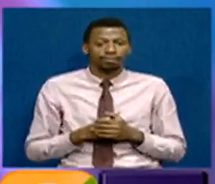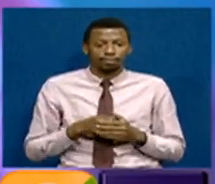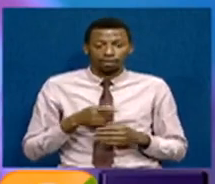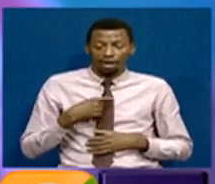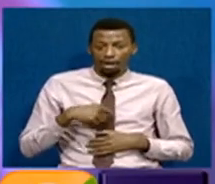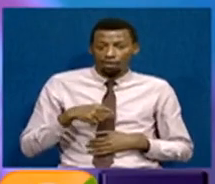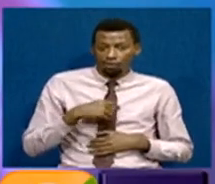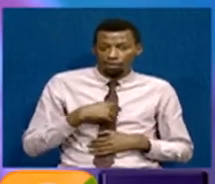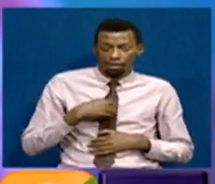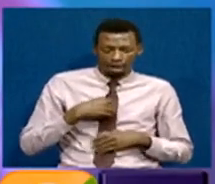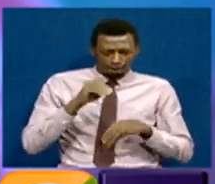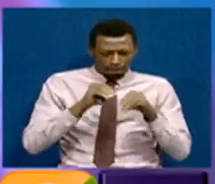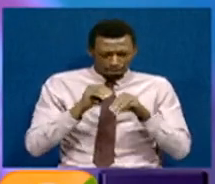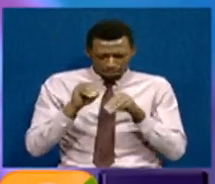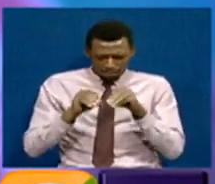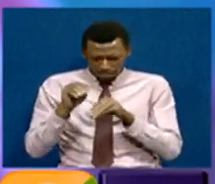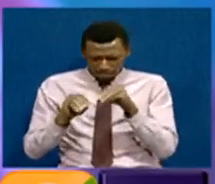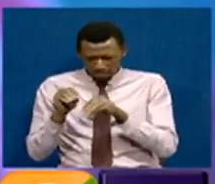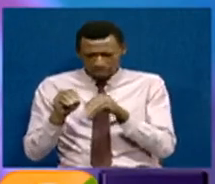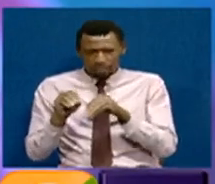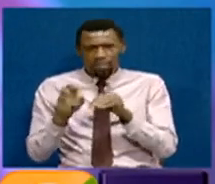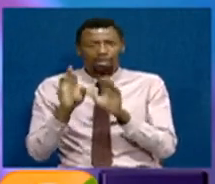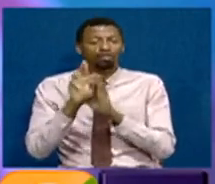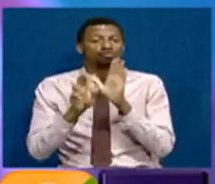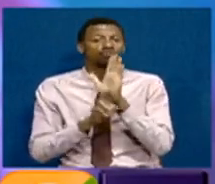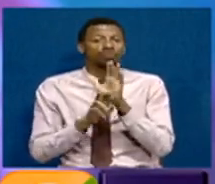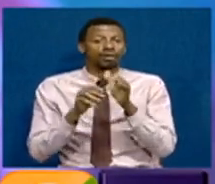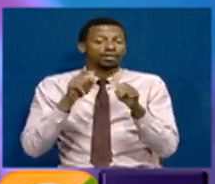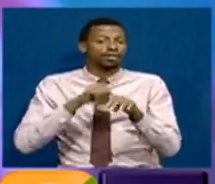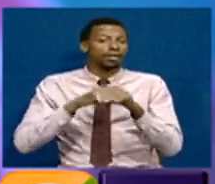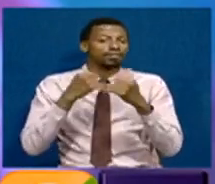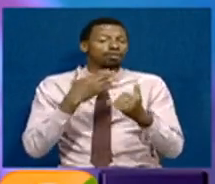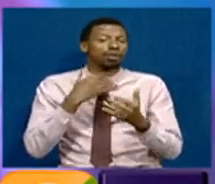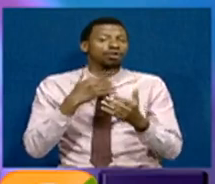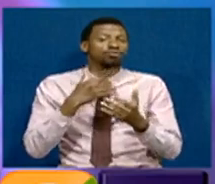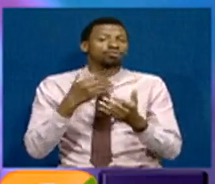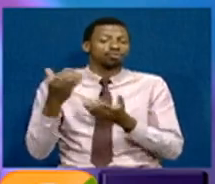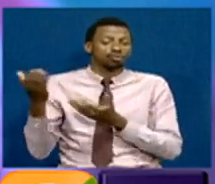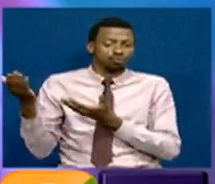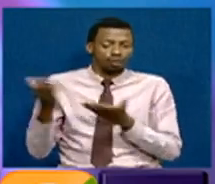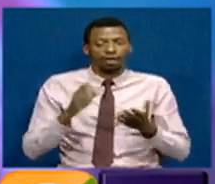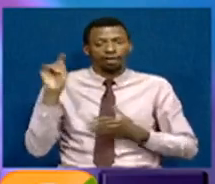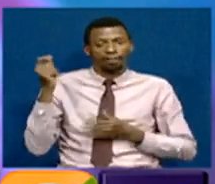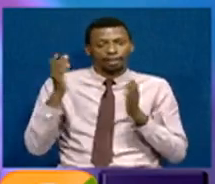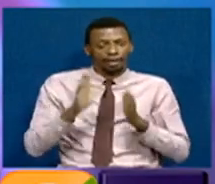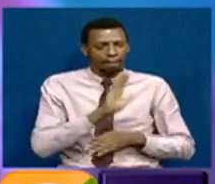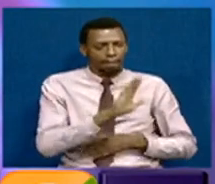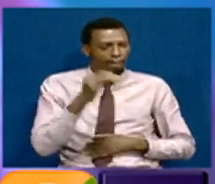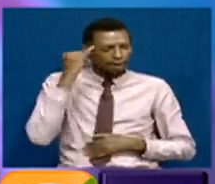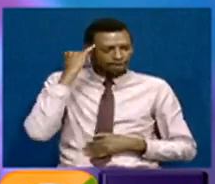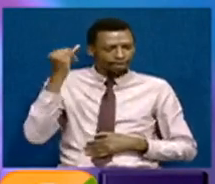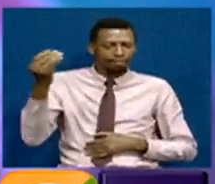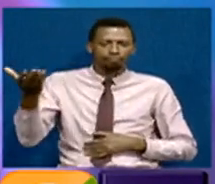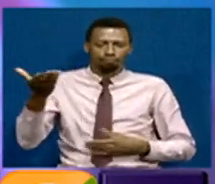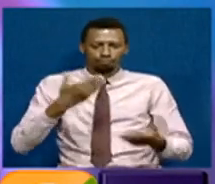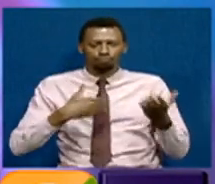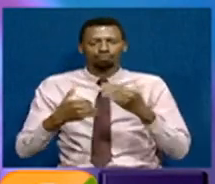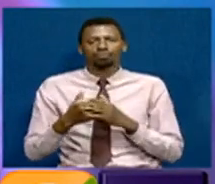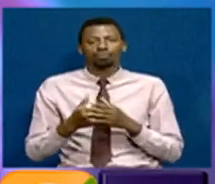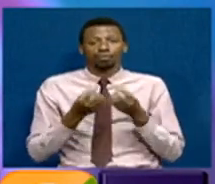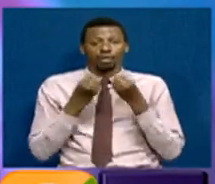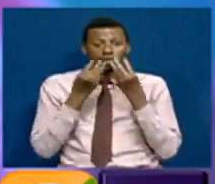drafting the regulations, and we were at the stage of inviting Kenyans to come and give us views. From where I sat with the information I had at that